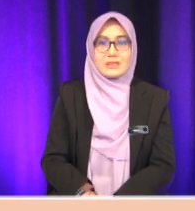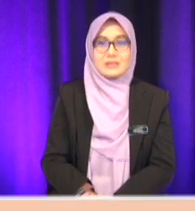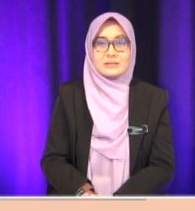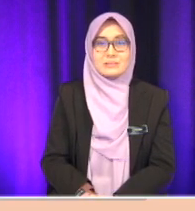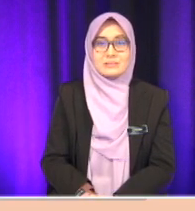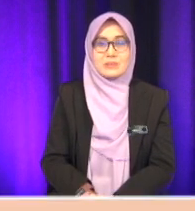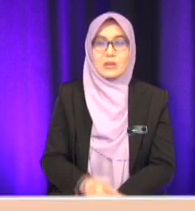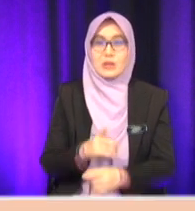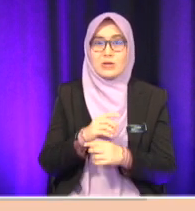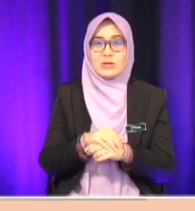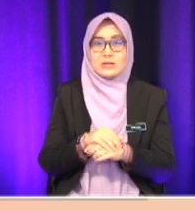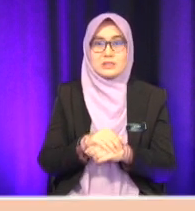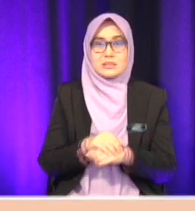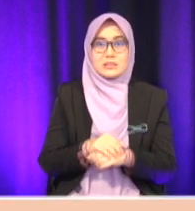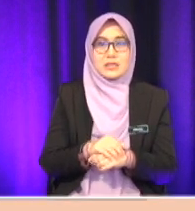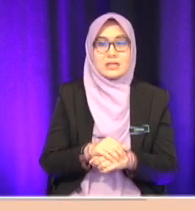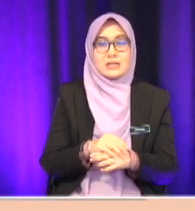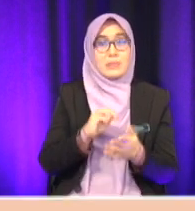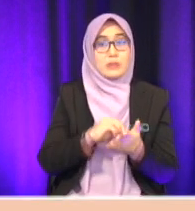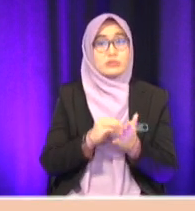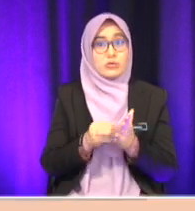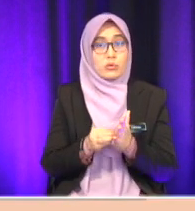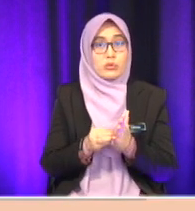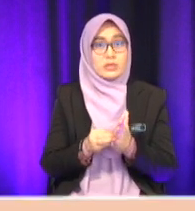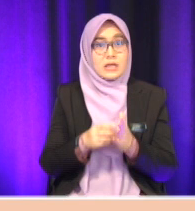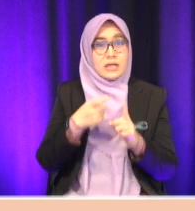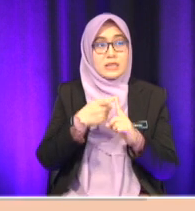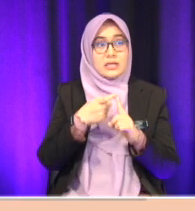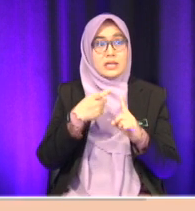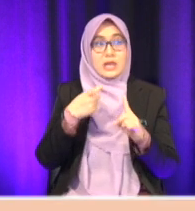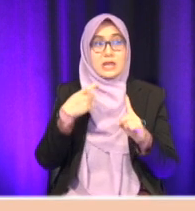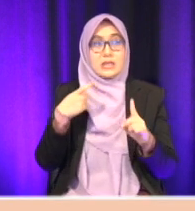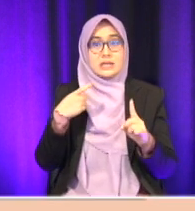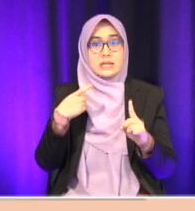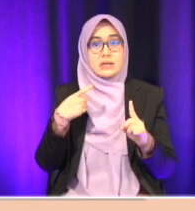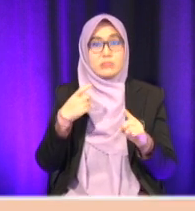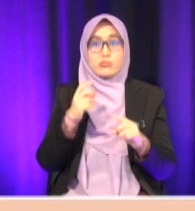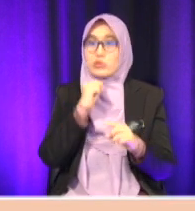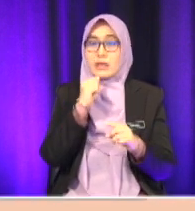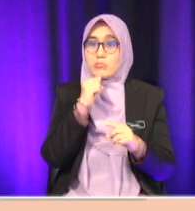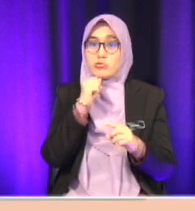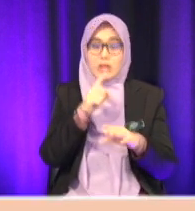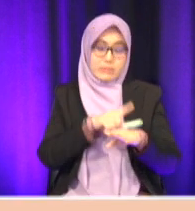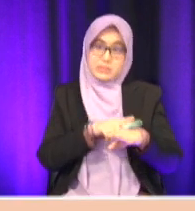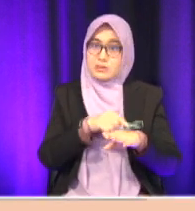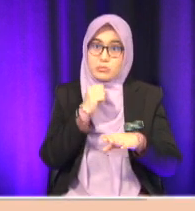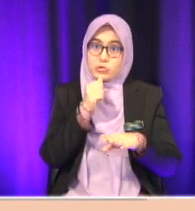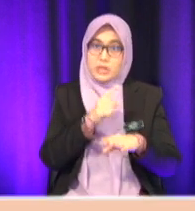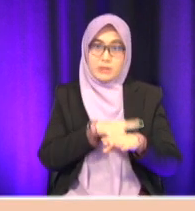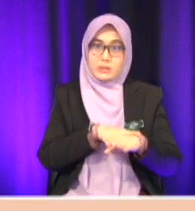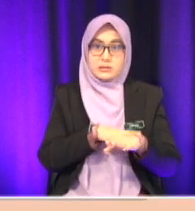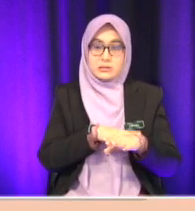No. Throughout the launch day meaning from the time it starts all the way till the end. So